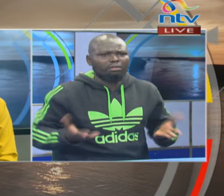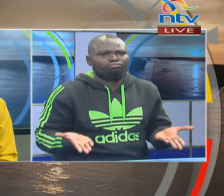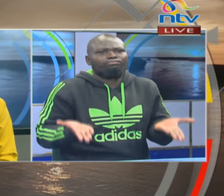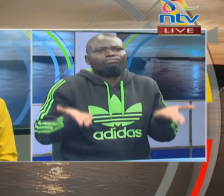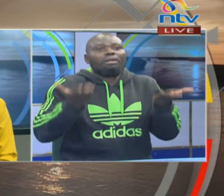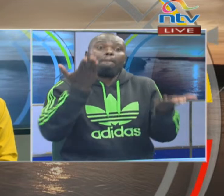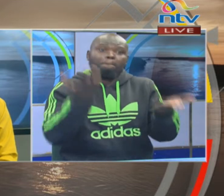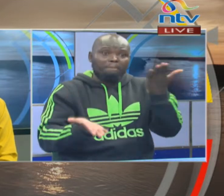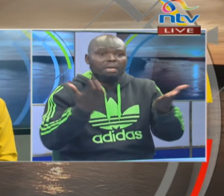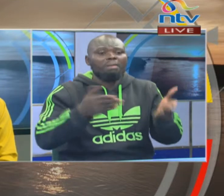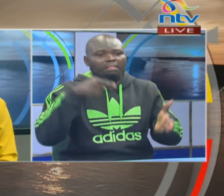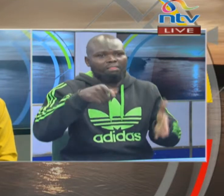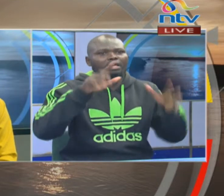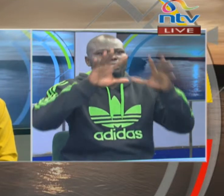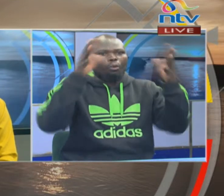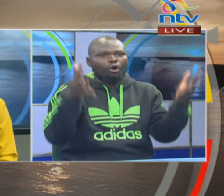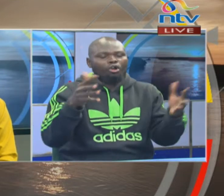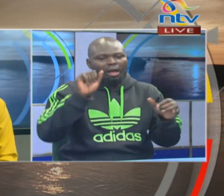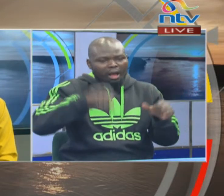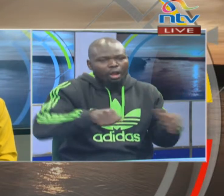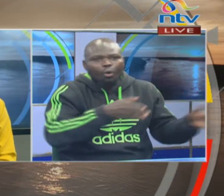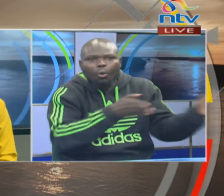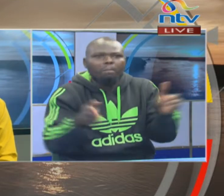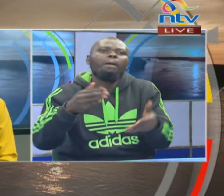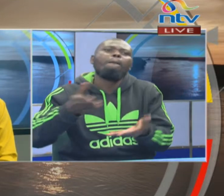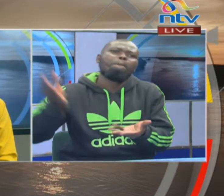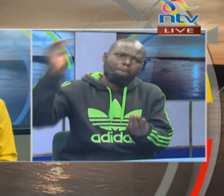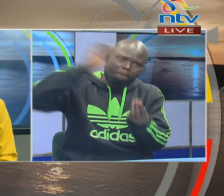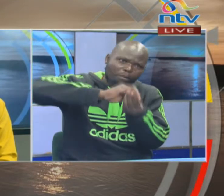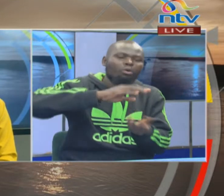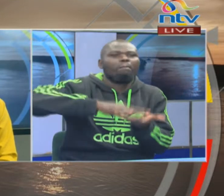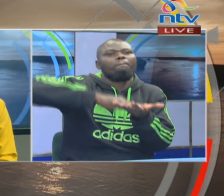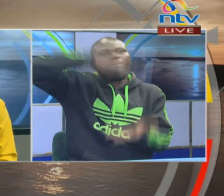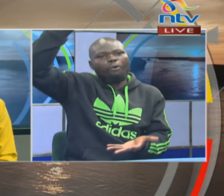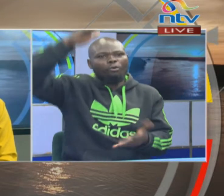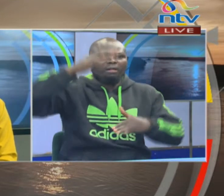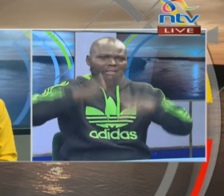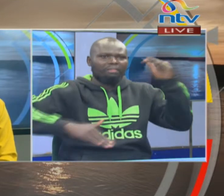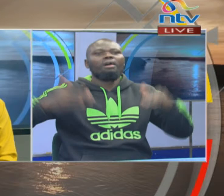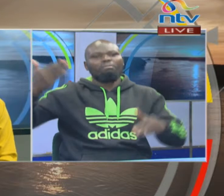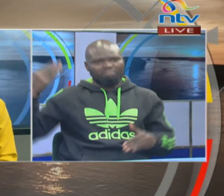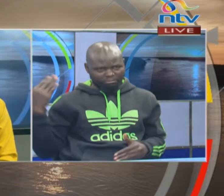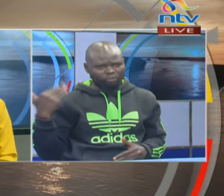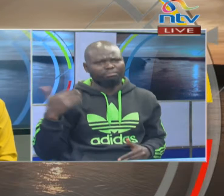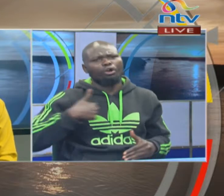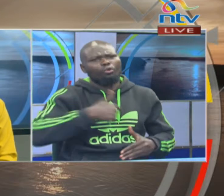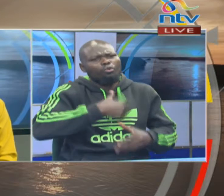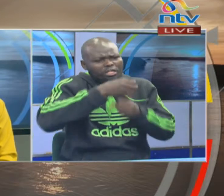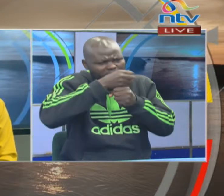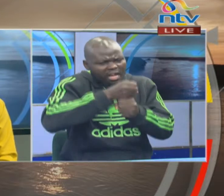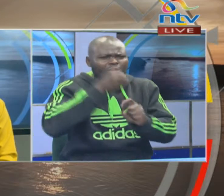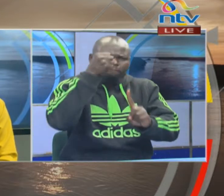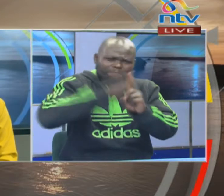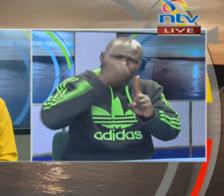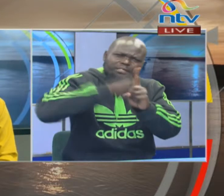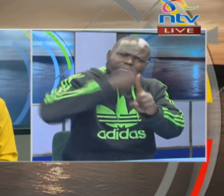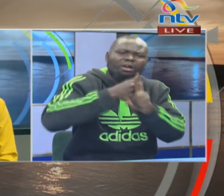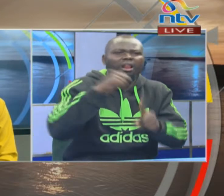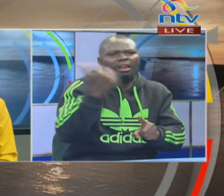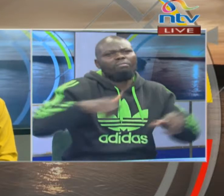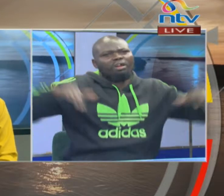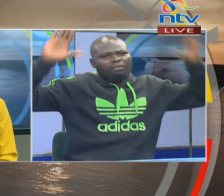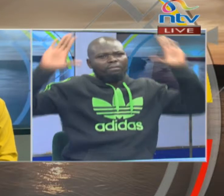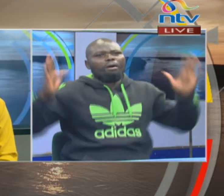Also in the payment, people should see us as equal to the task, not